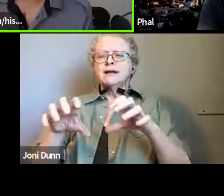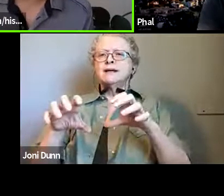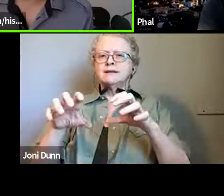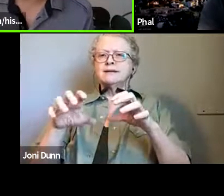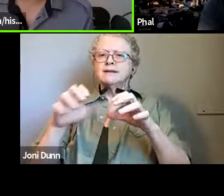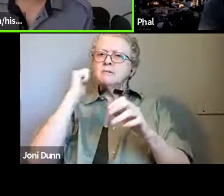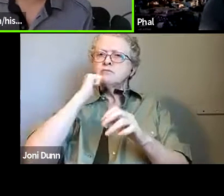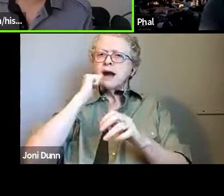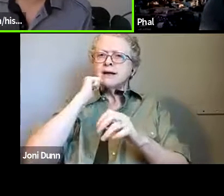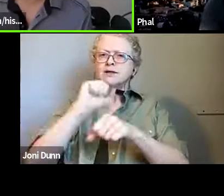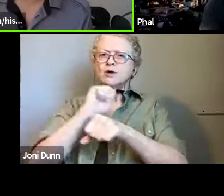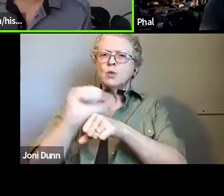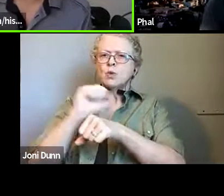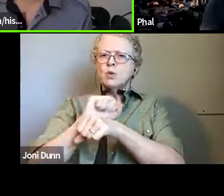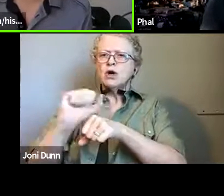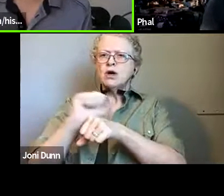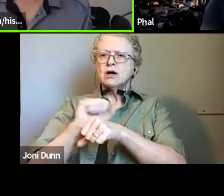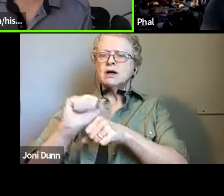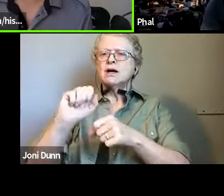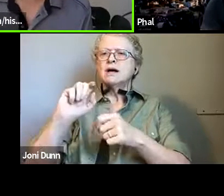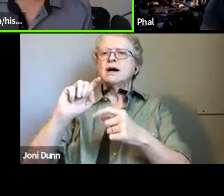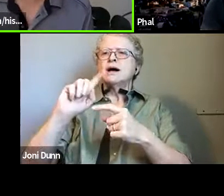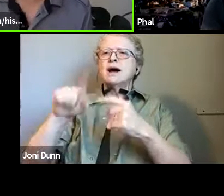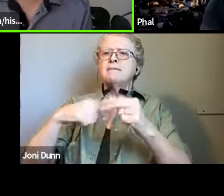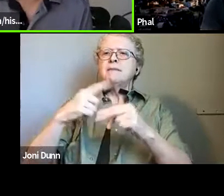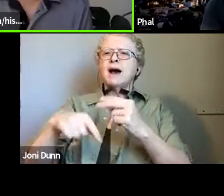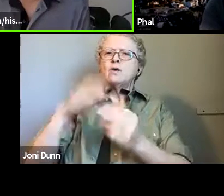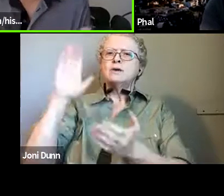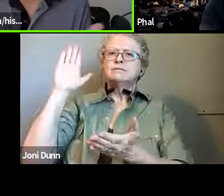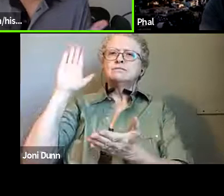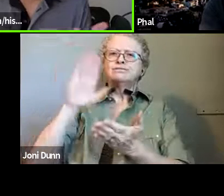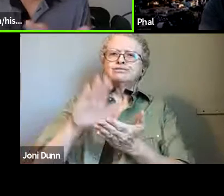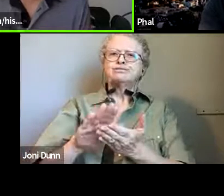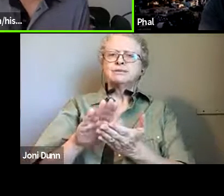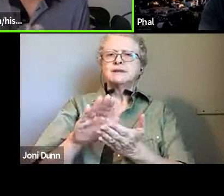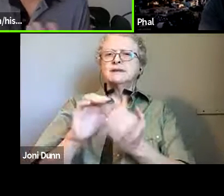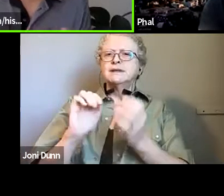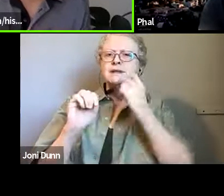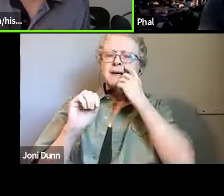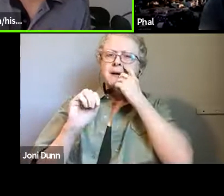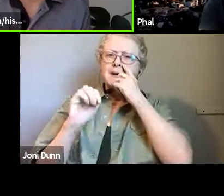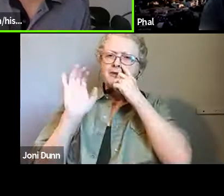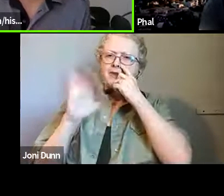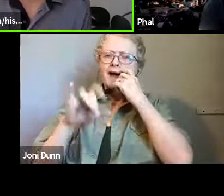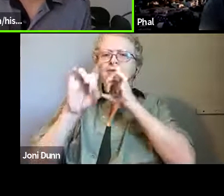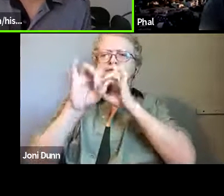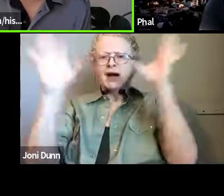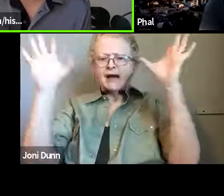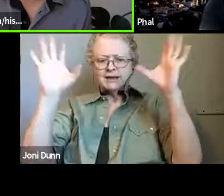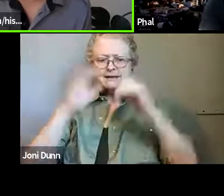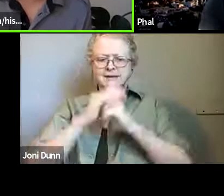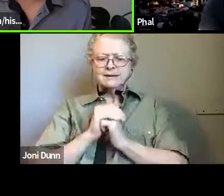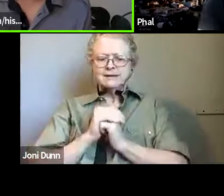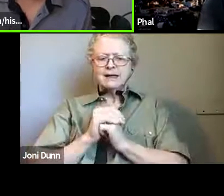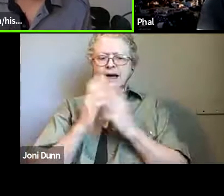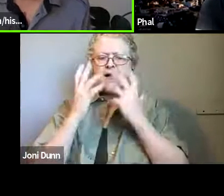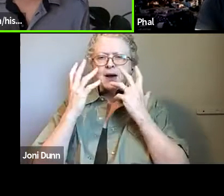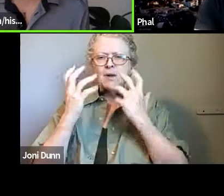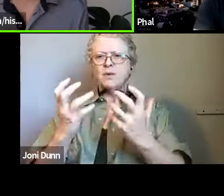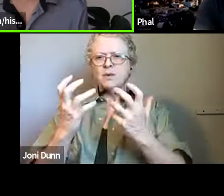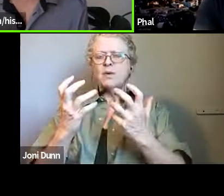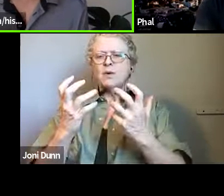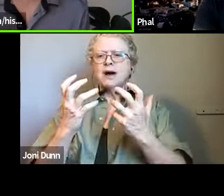have a lot of time left in this webinar, so I would like this next place to actually be sort of a conversation as much as possible between the three of